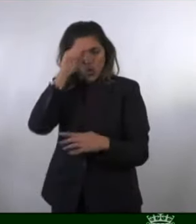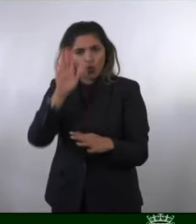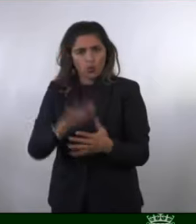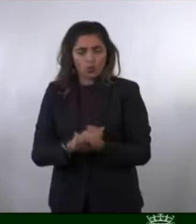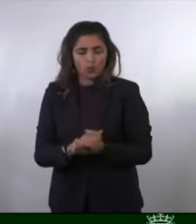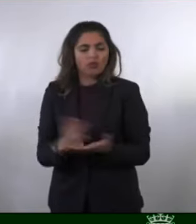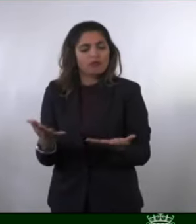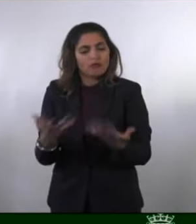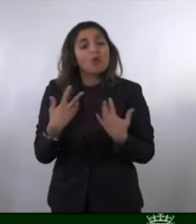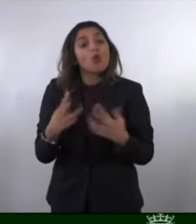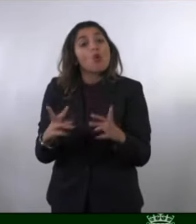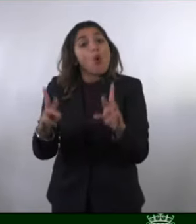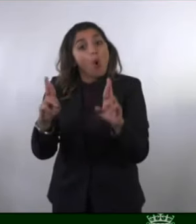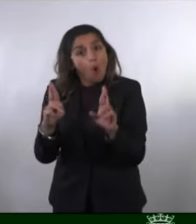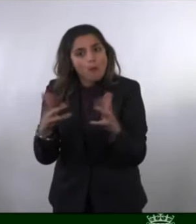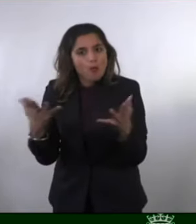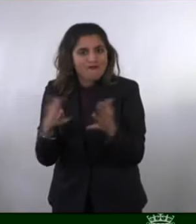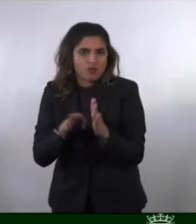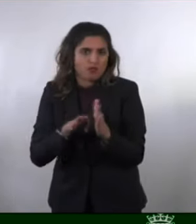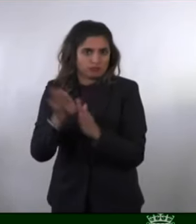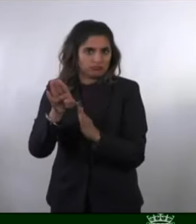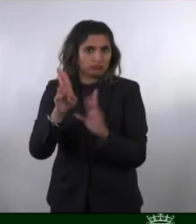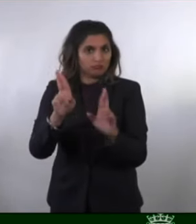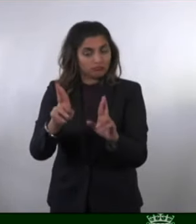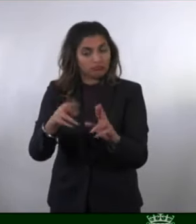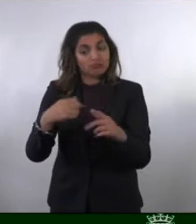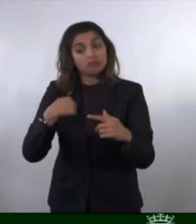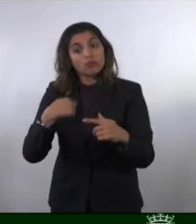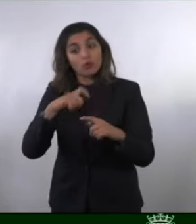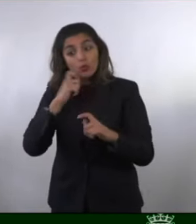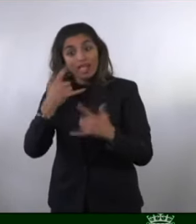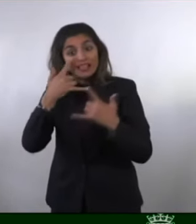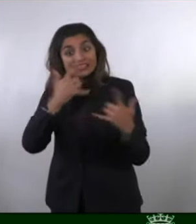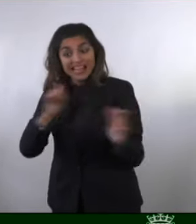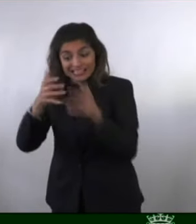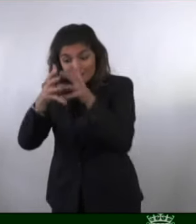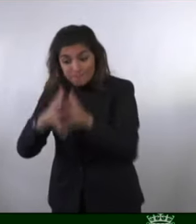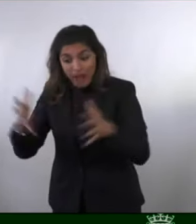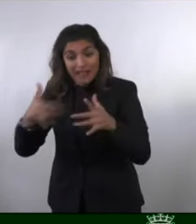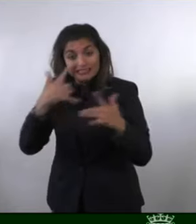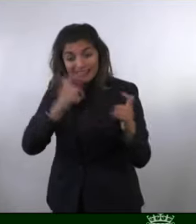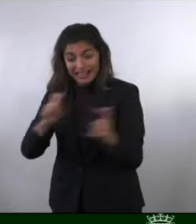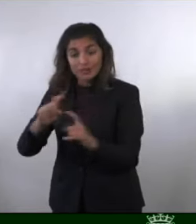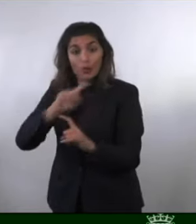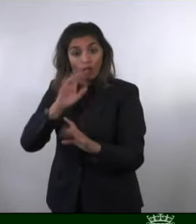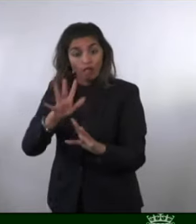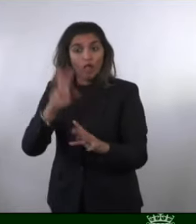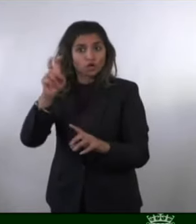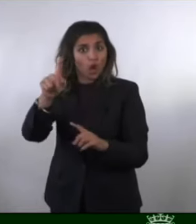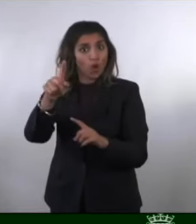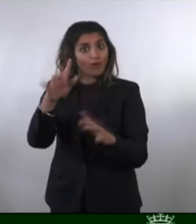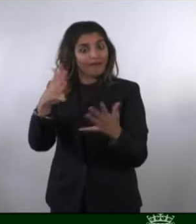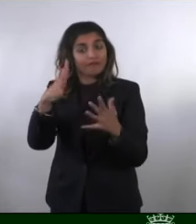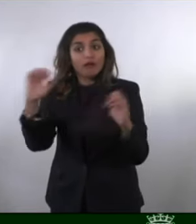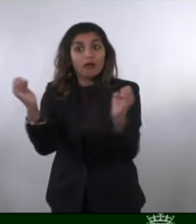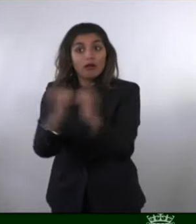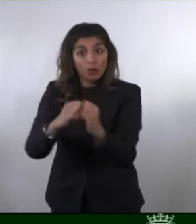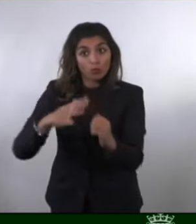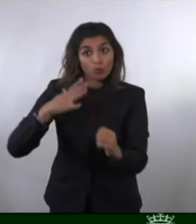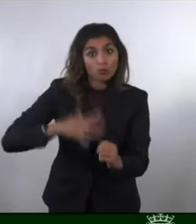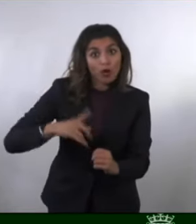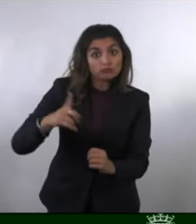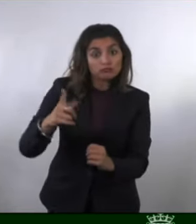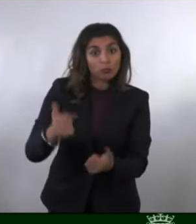is there that with mass testing, and the people of Stoke can do this if they choose, you